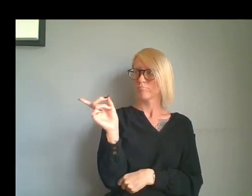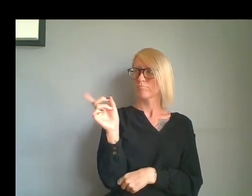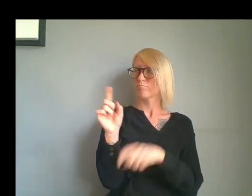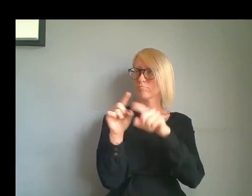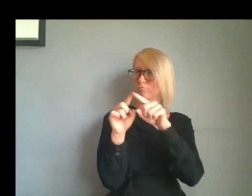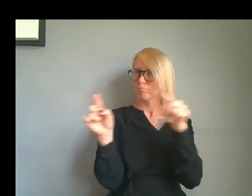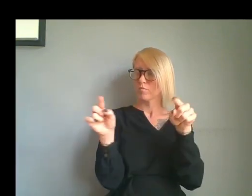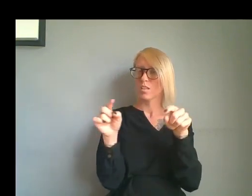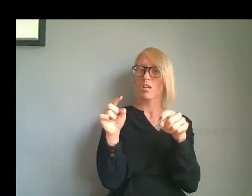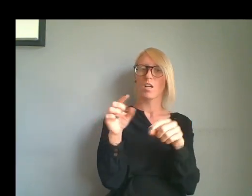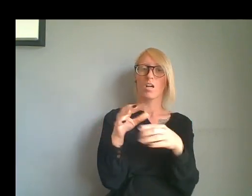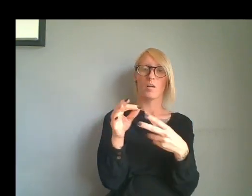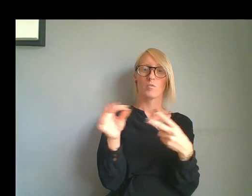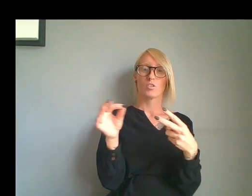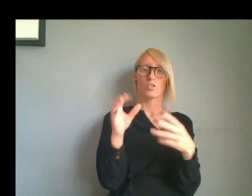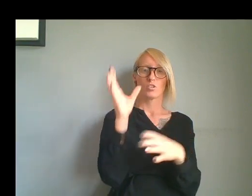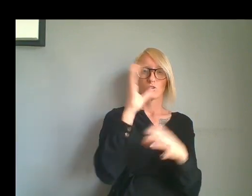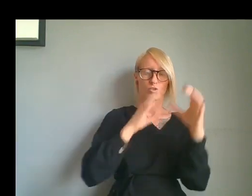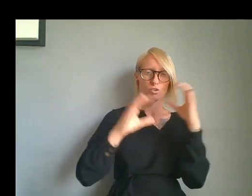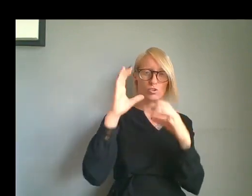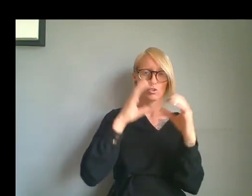prefer to go this way to